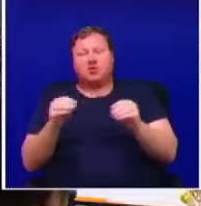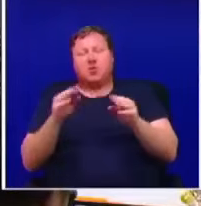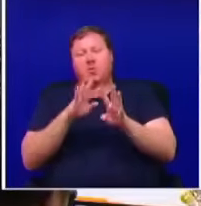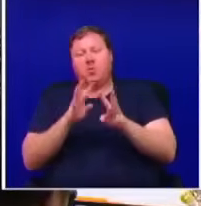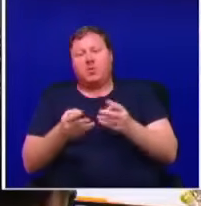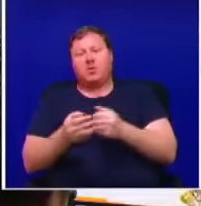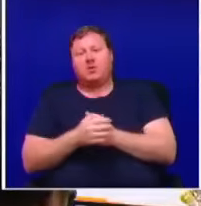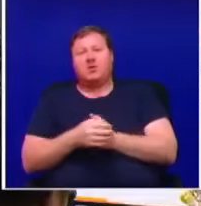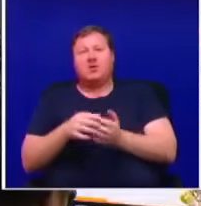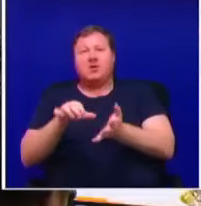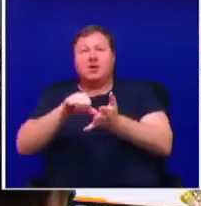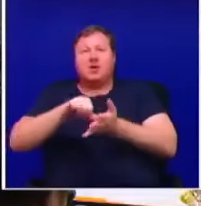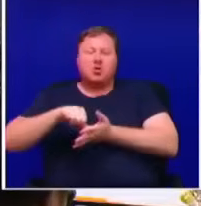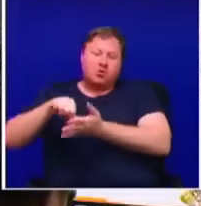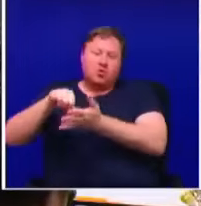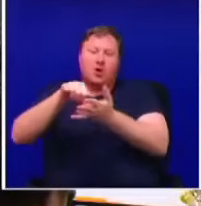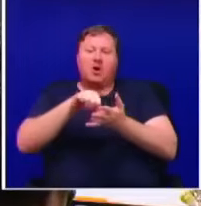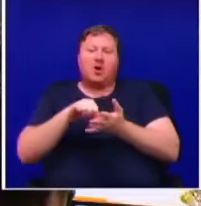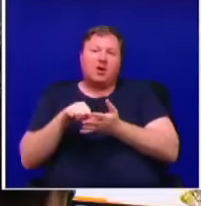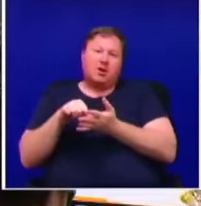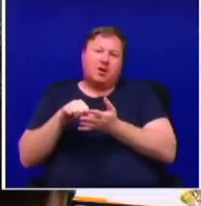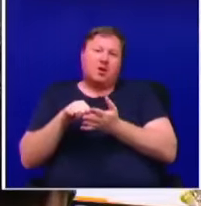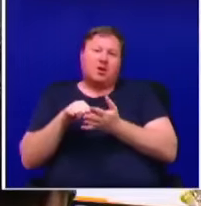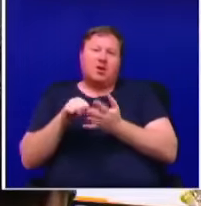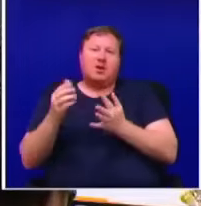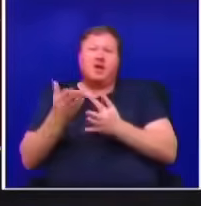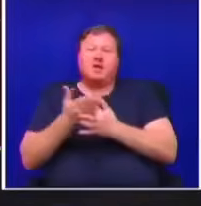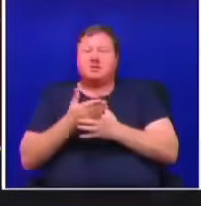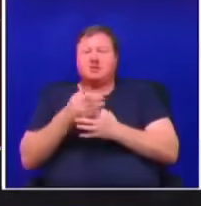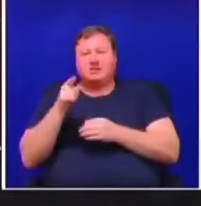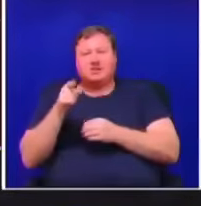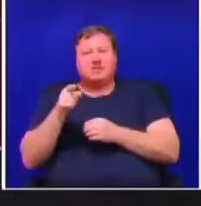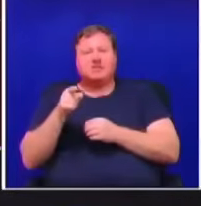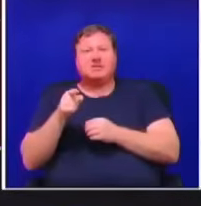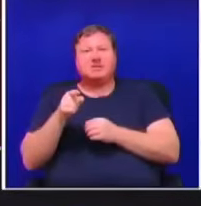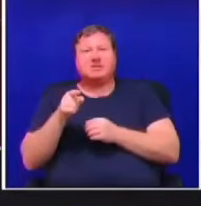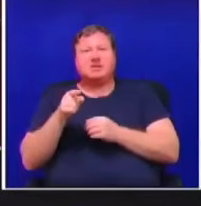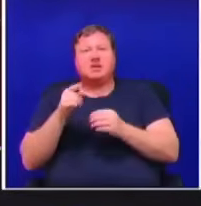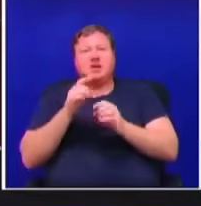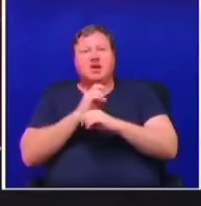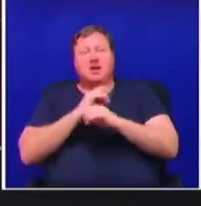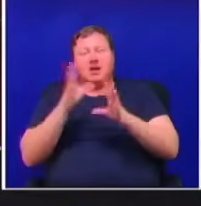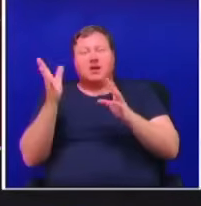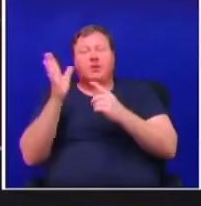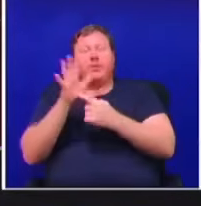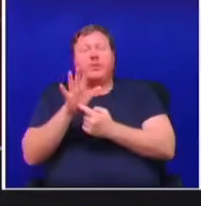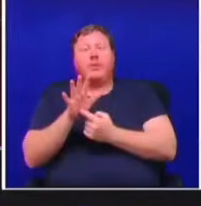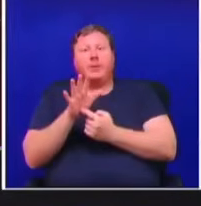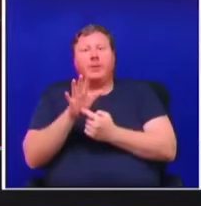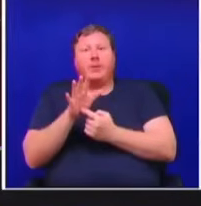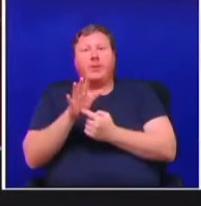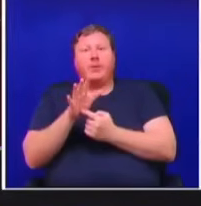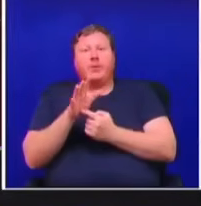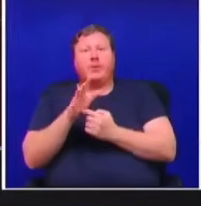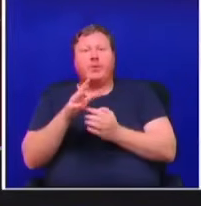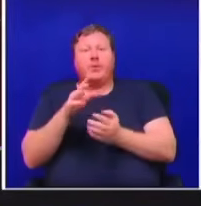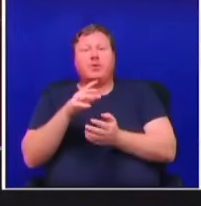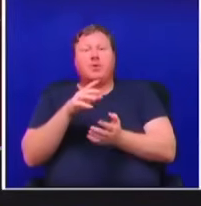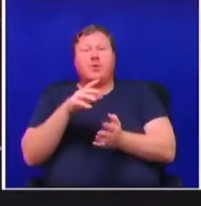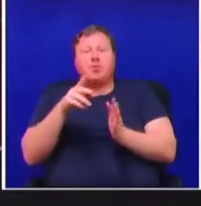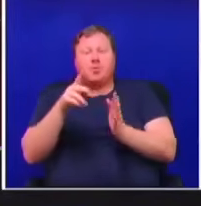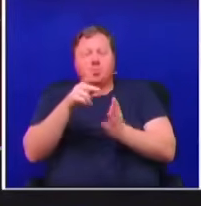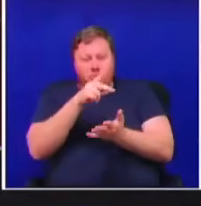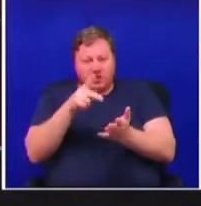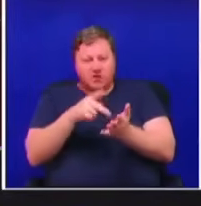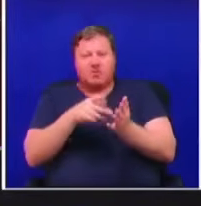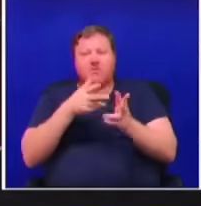Iranian case is a case in point, and we've been very clear in our dealings that they are principled, and we